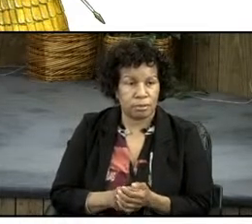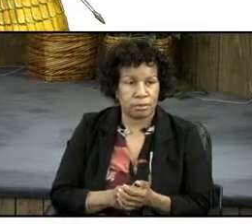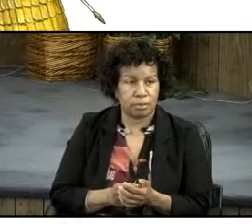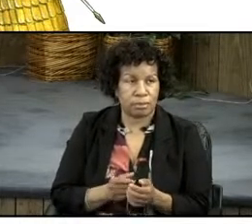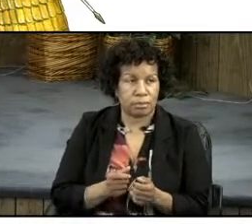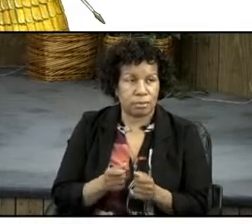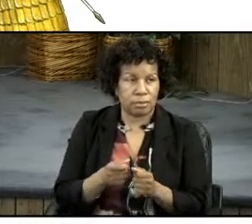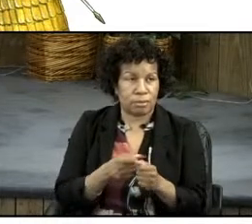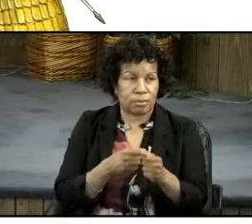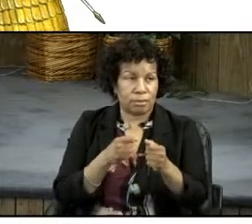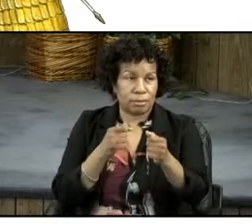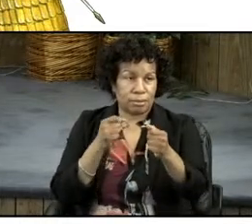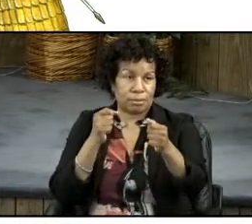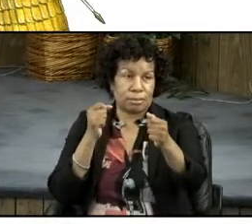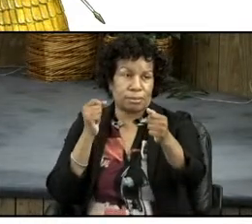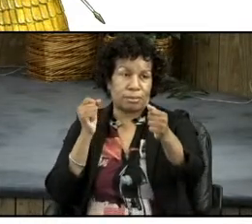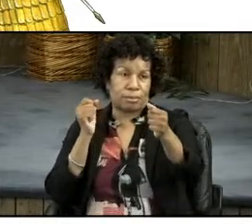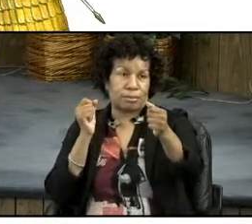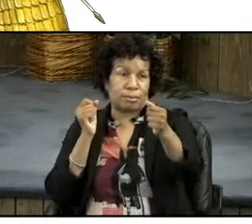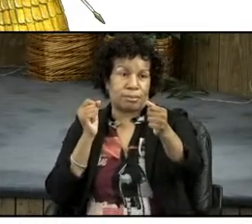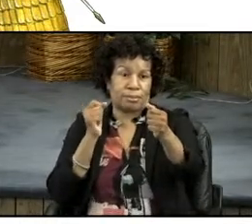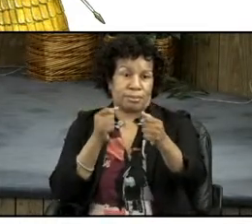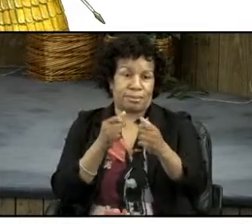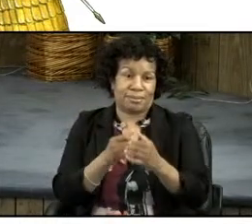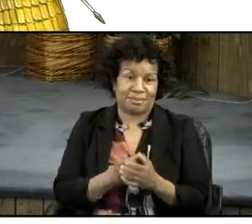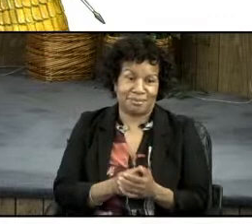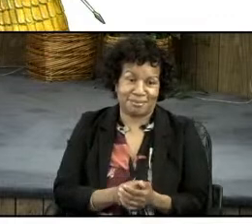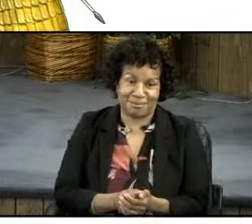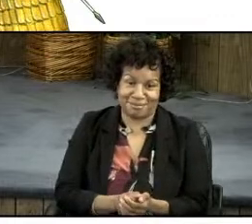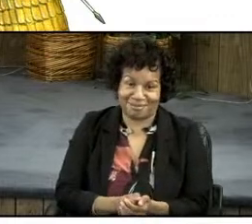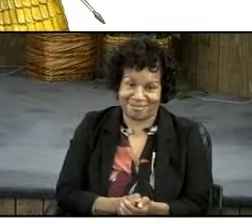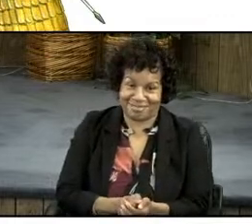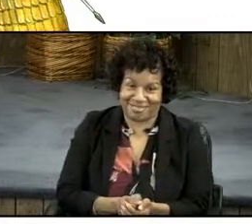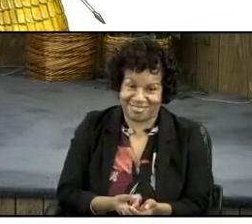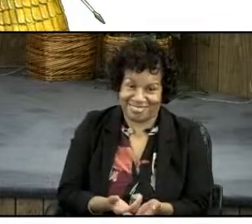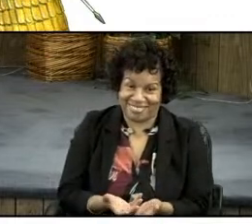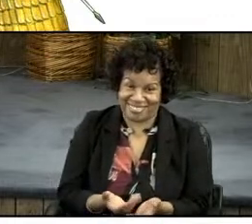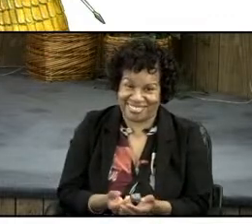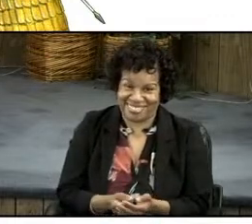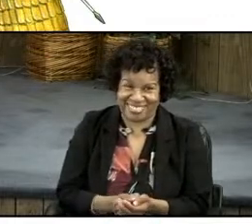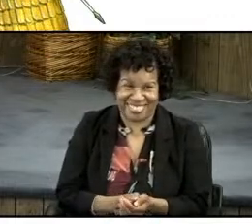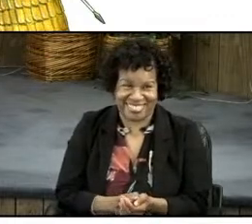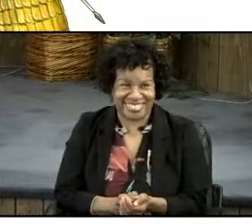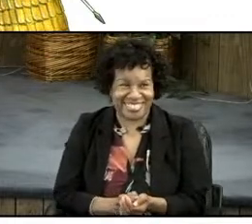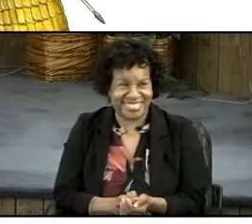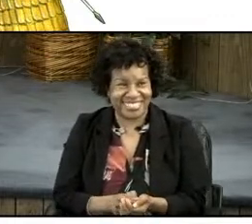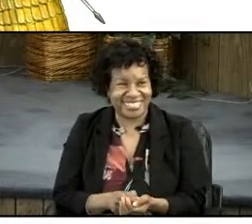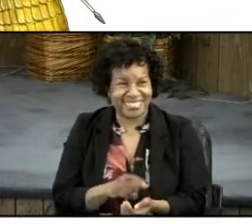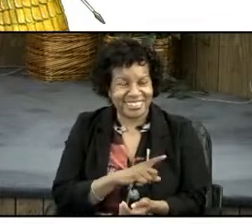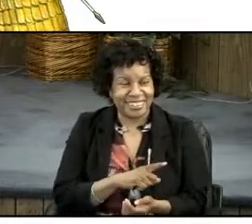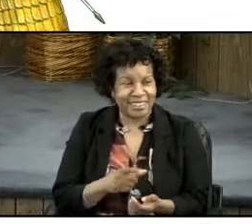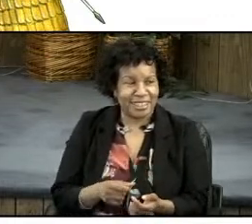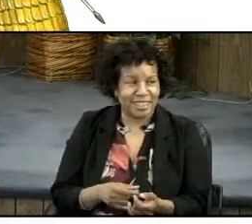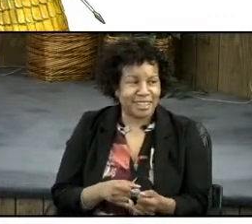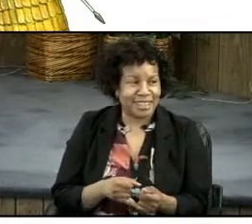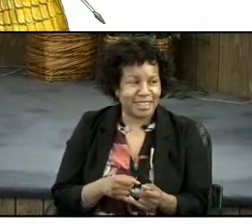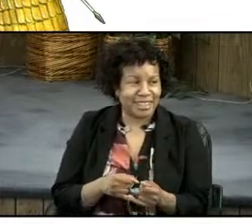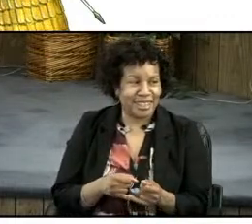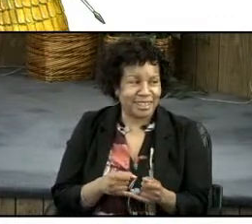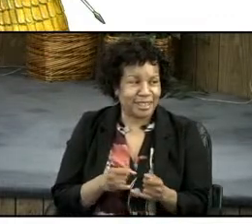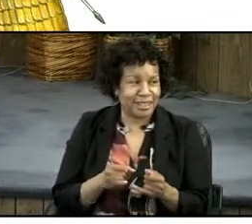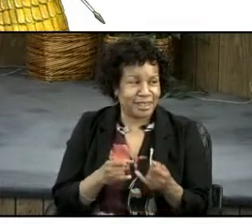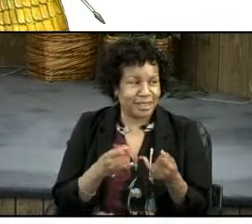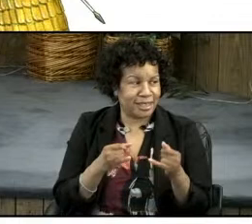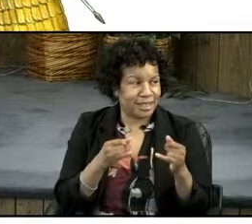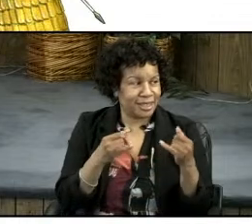slingshot artist, dealing with a spear at close range, and dealing with a long spear from long